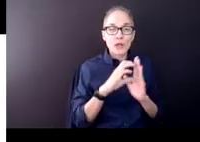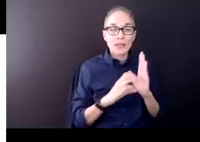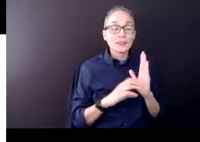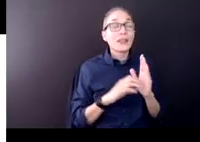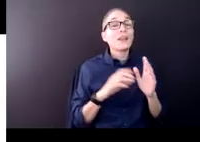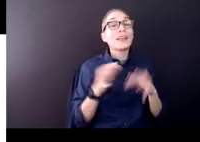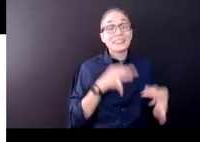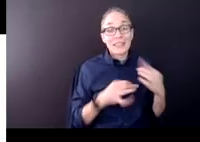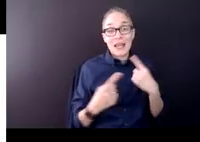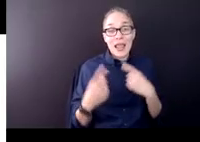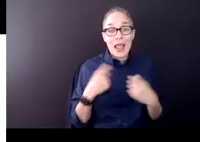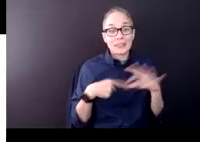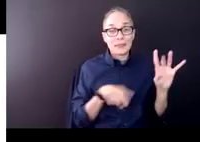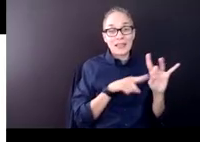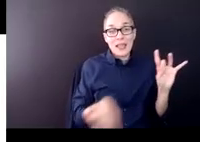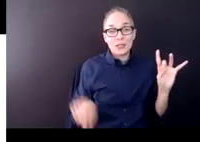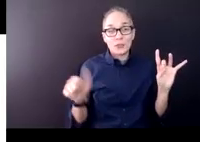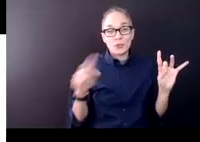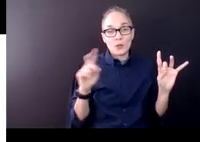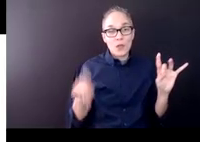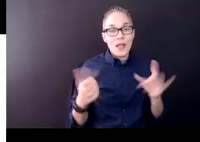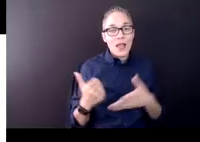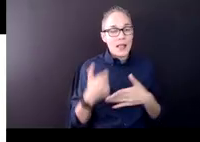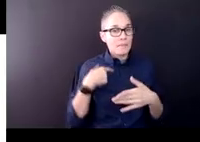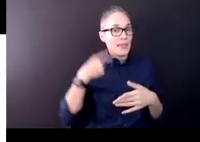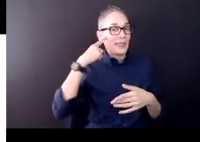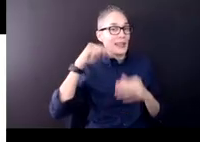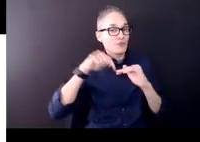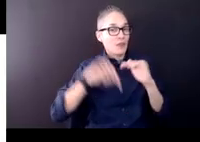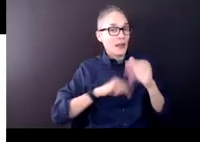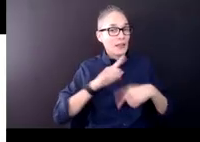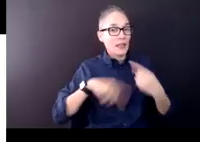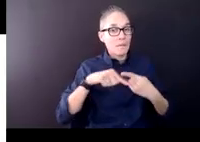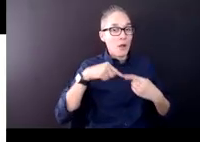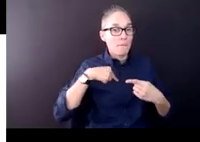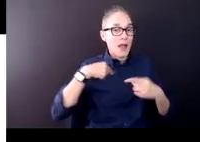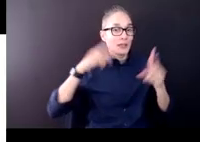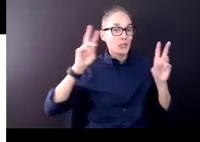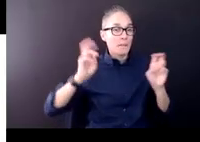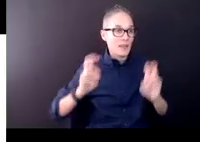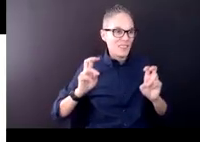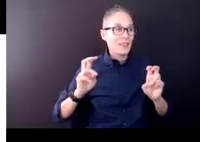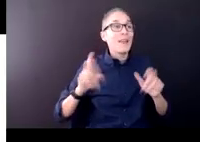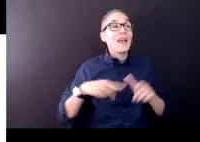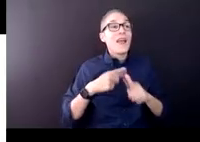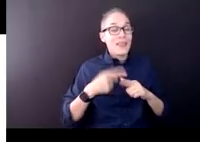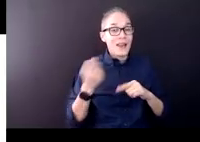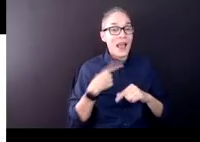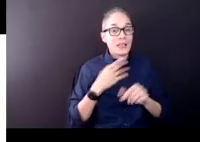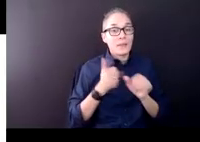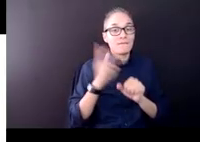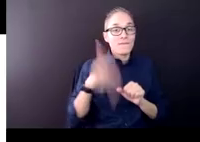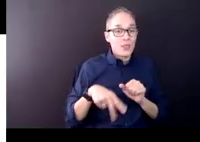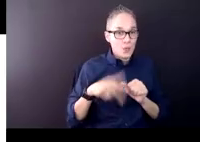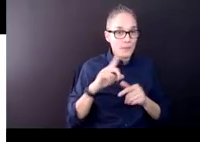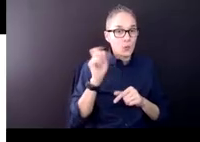the following. Ask me 8 to 10 questions that will help me think critically about my topic. After I answer each question, ask a follow-up question that pushes my